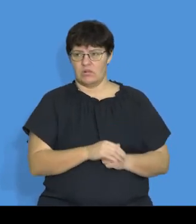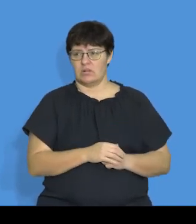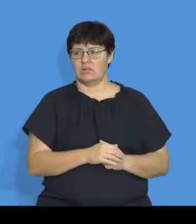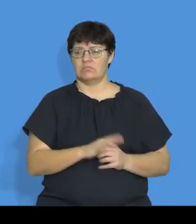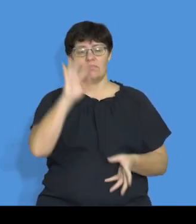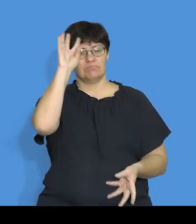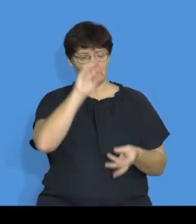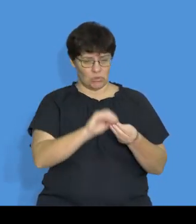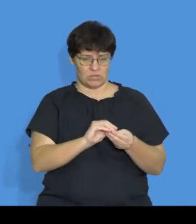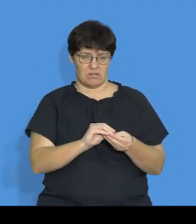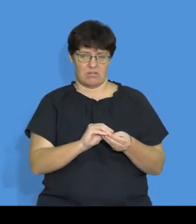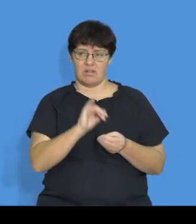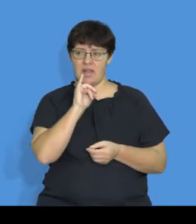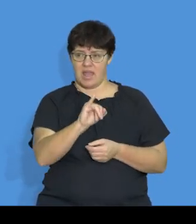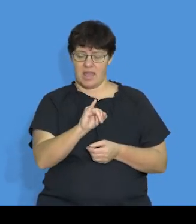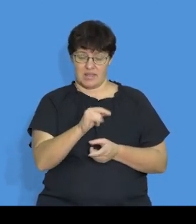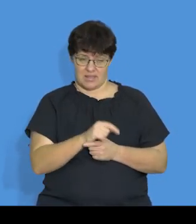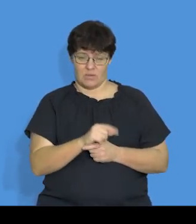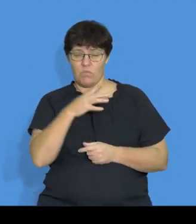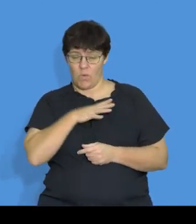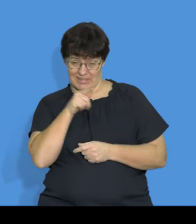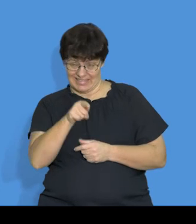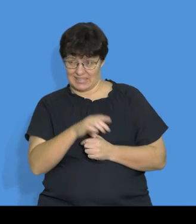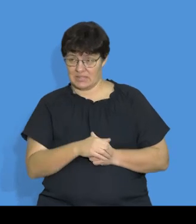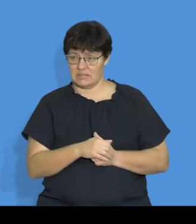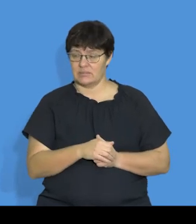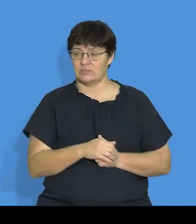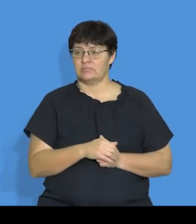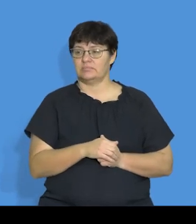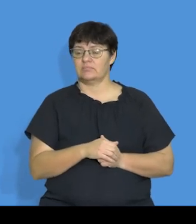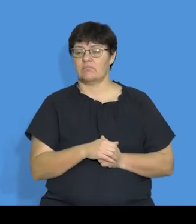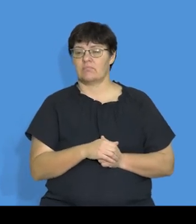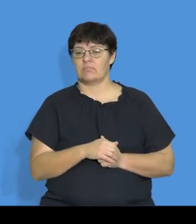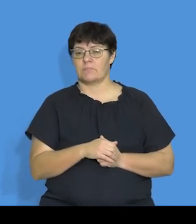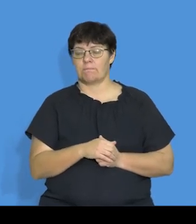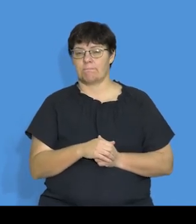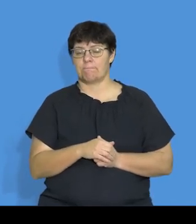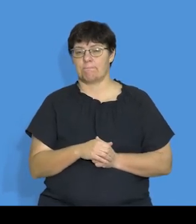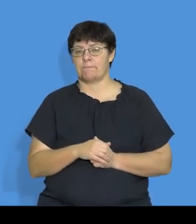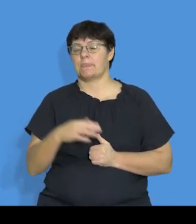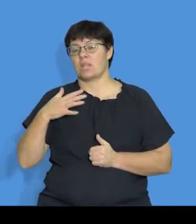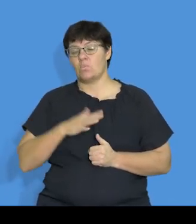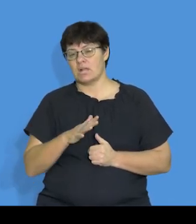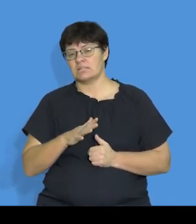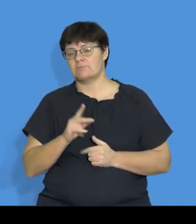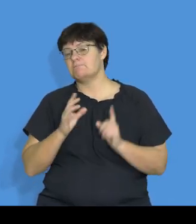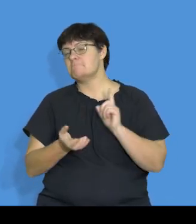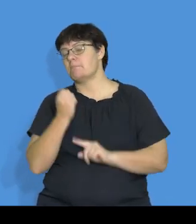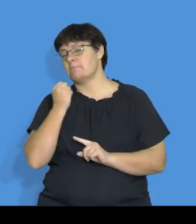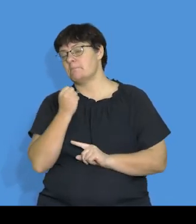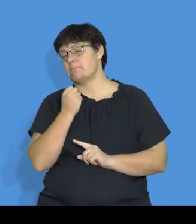of the circuit, which is what we are looking for. All right? So that's our interpretation. So we want to determine